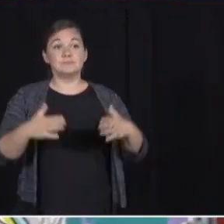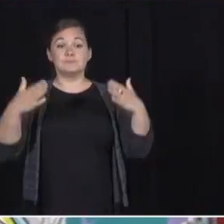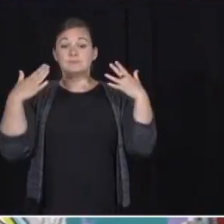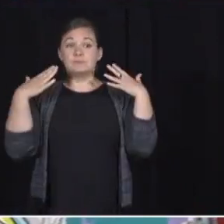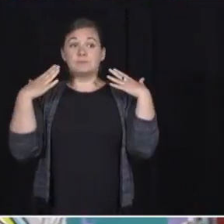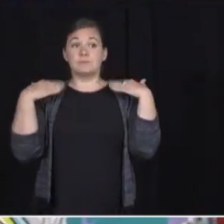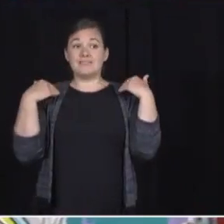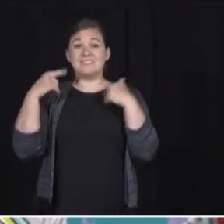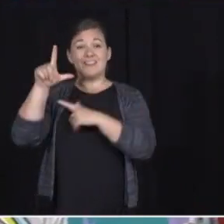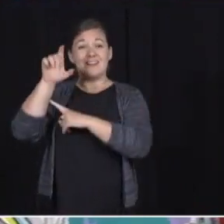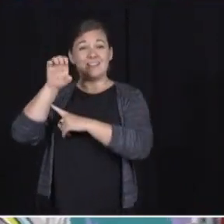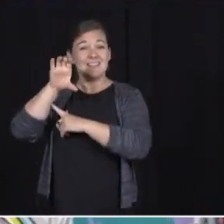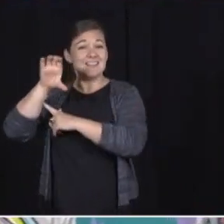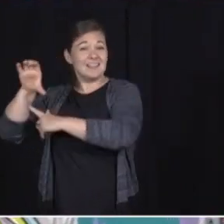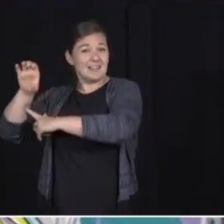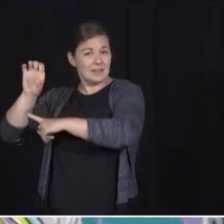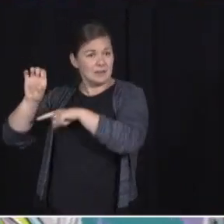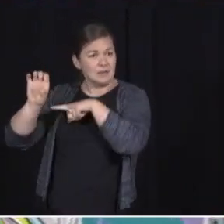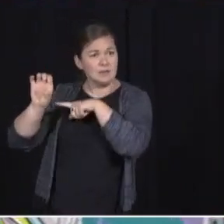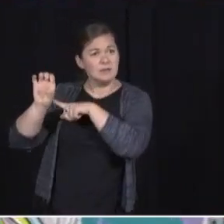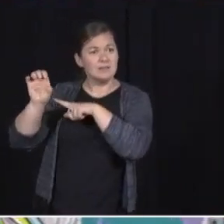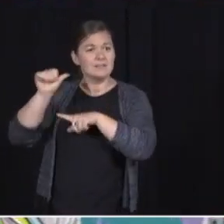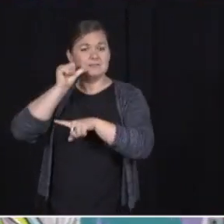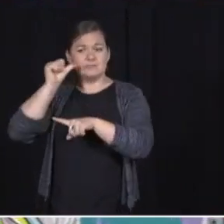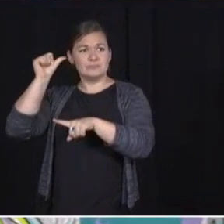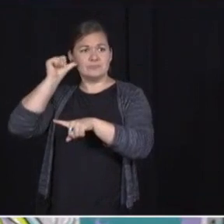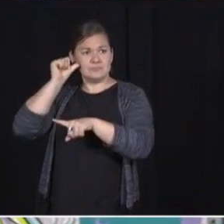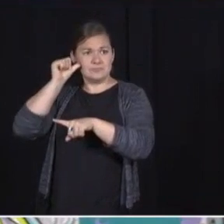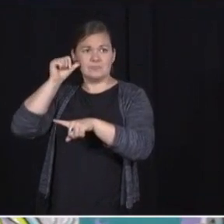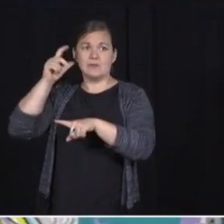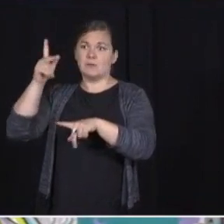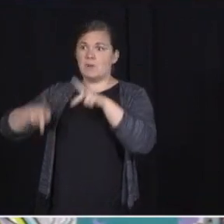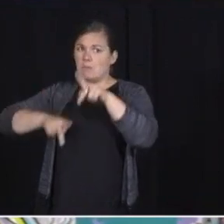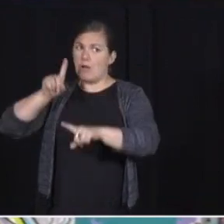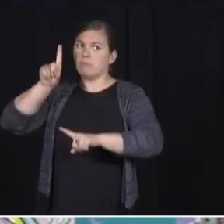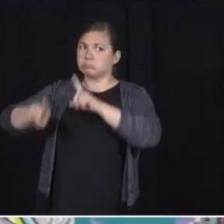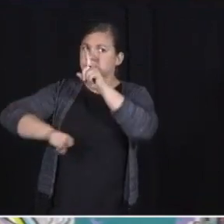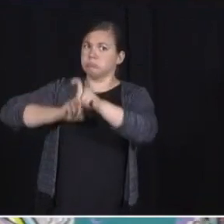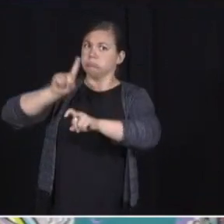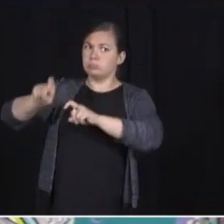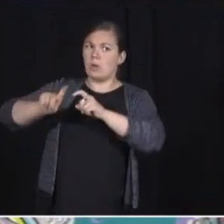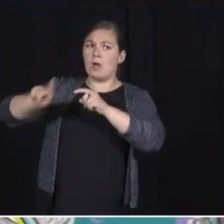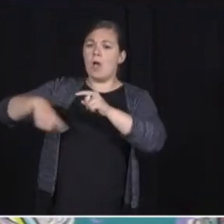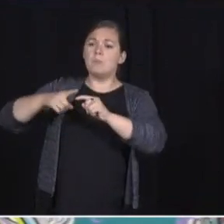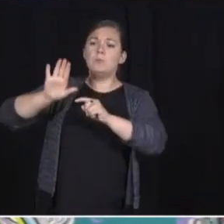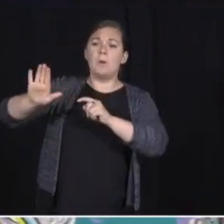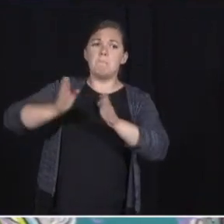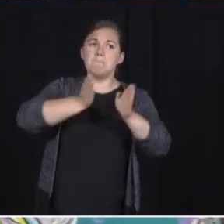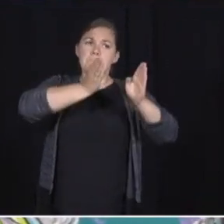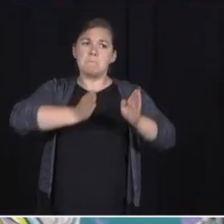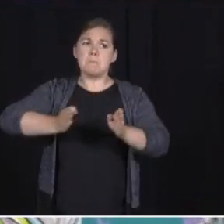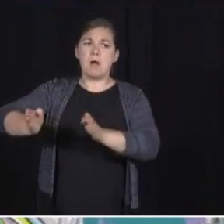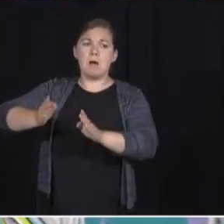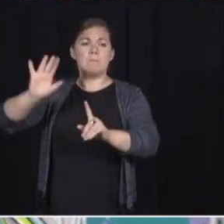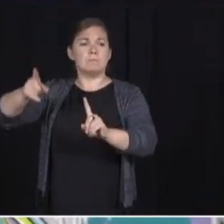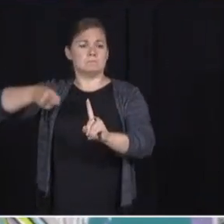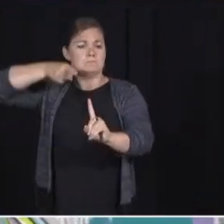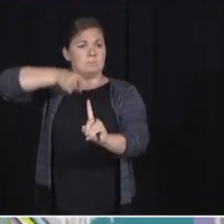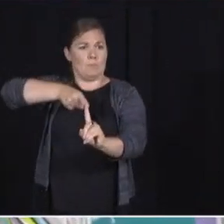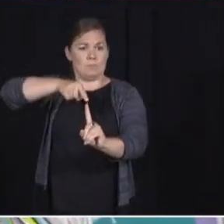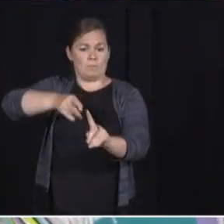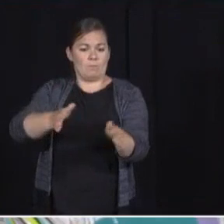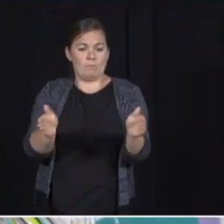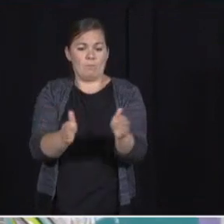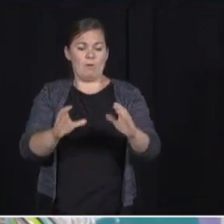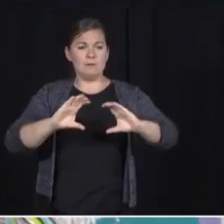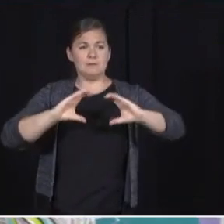of questions yesterday on around the plan and specifically around smaller class sizes, but I did want to get your thoughts on this as